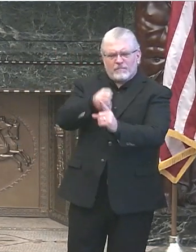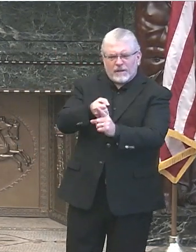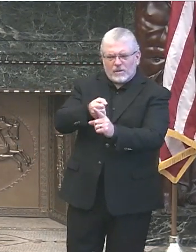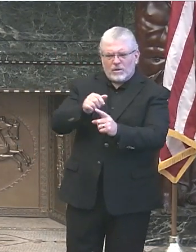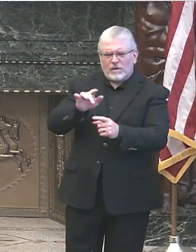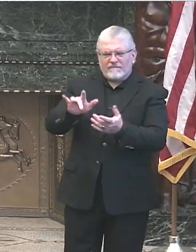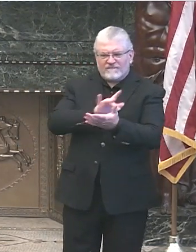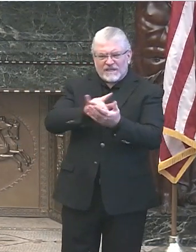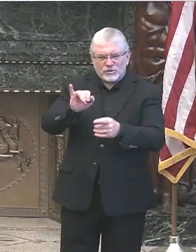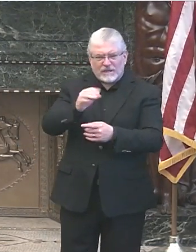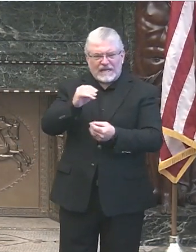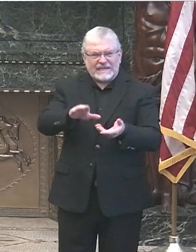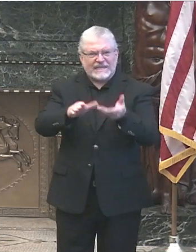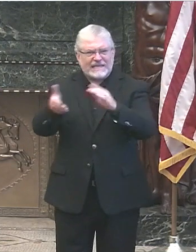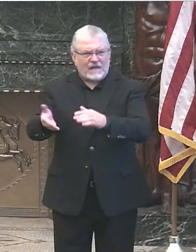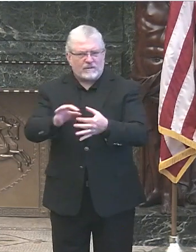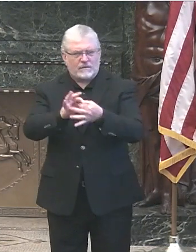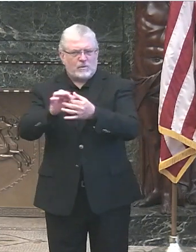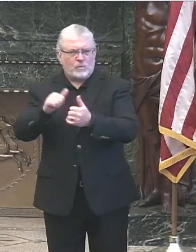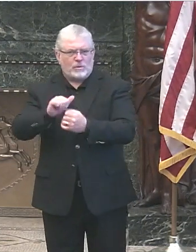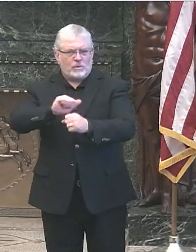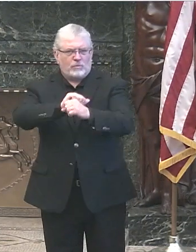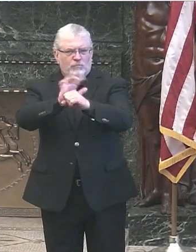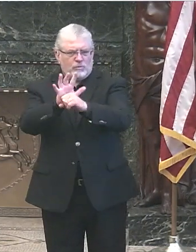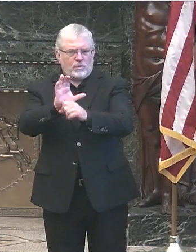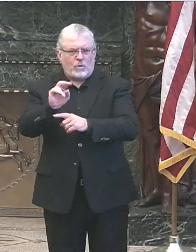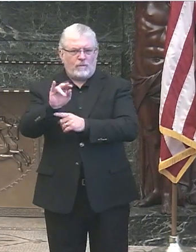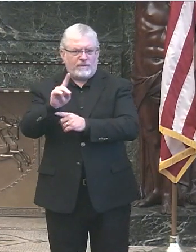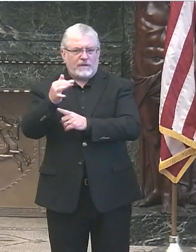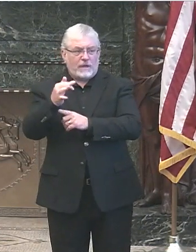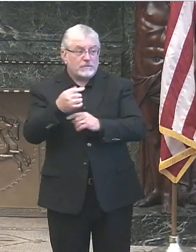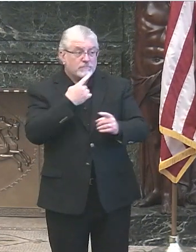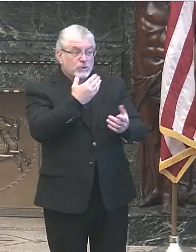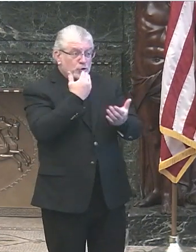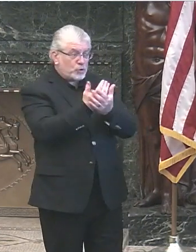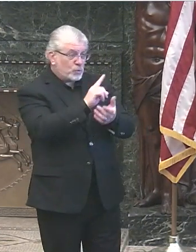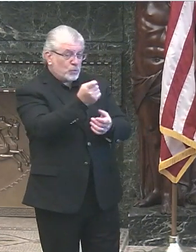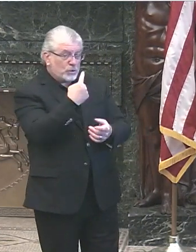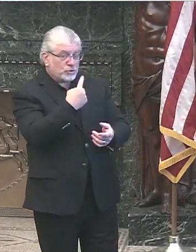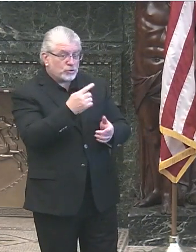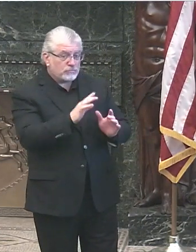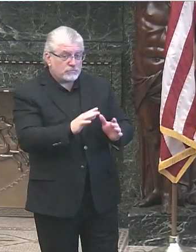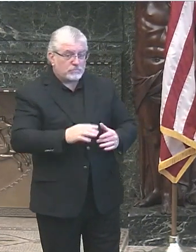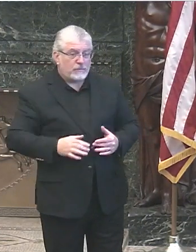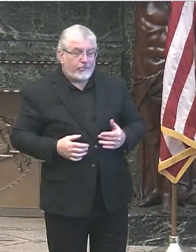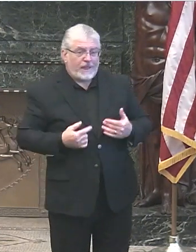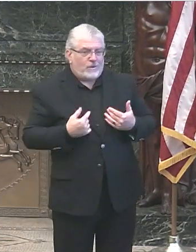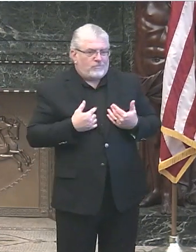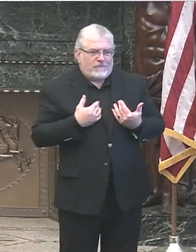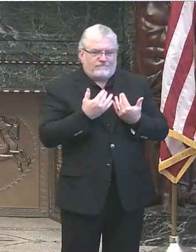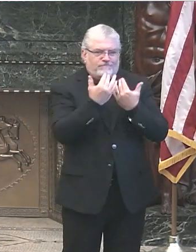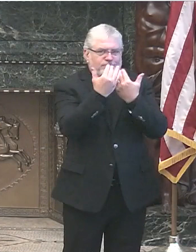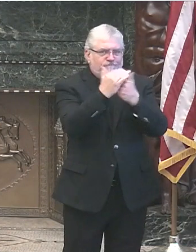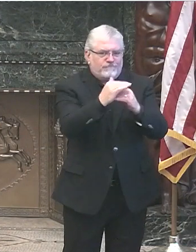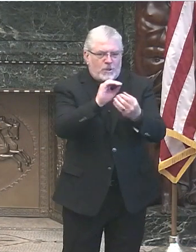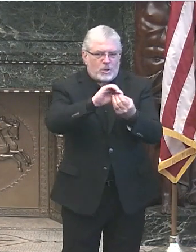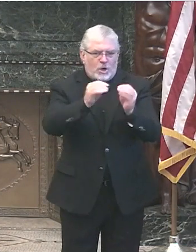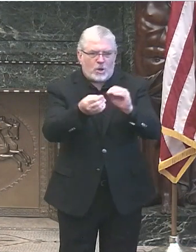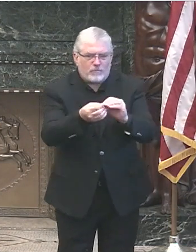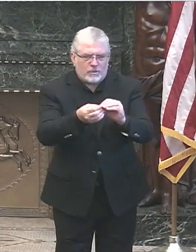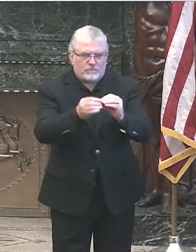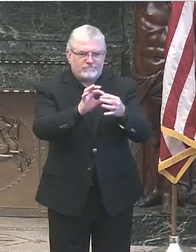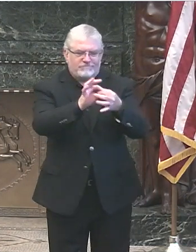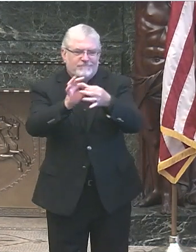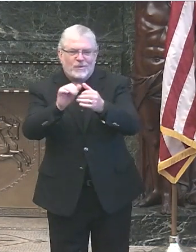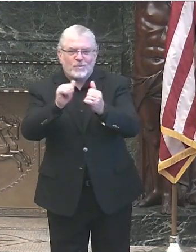I wish we knew the answer to it, but we have very limited information on race and ethnicity. And so you saw the information I had on race and deaths. It did not